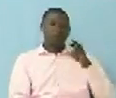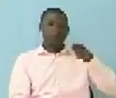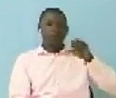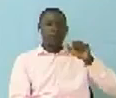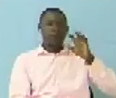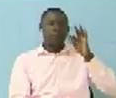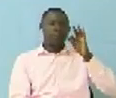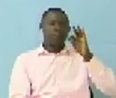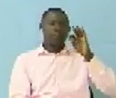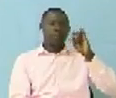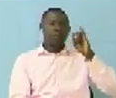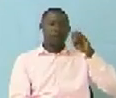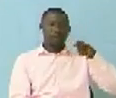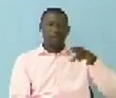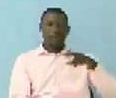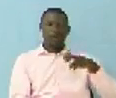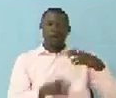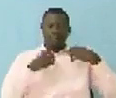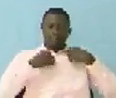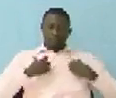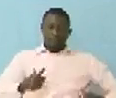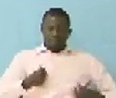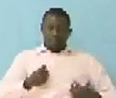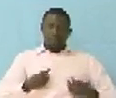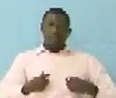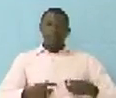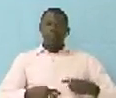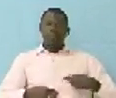Martin pulled down his clothes,